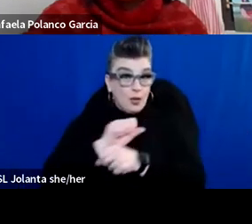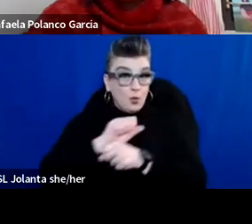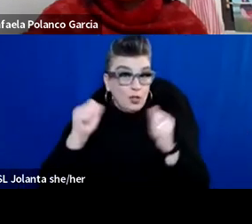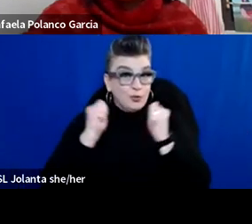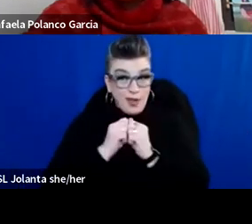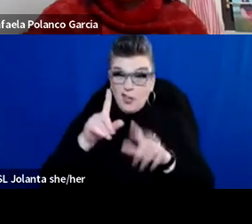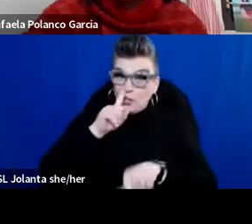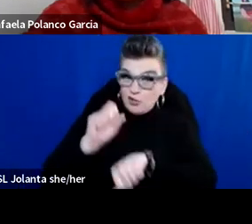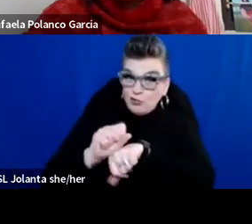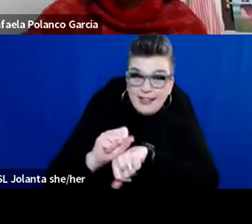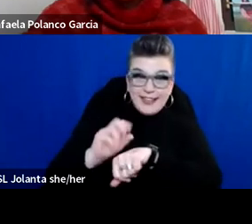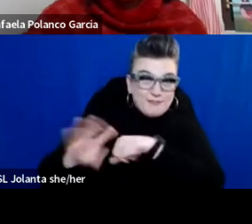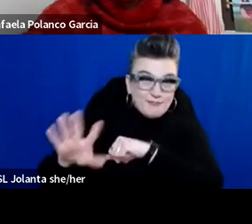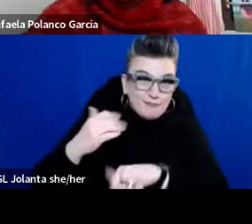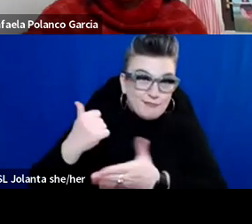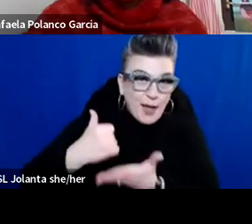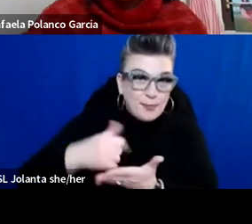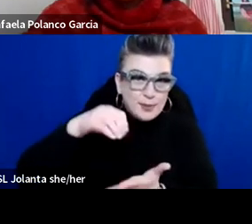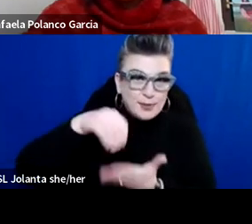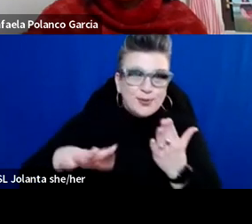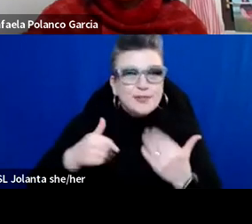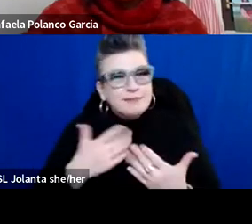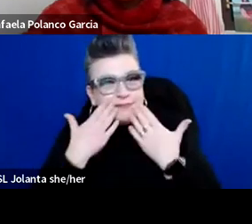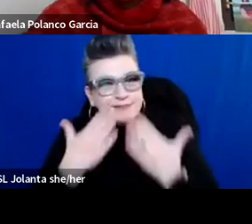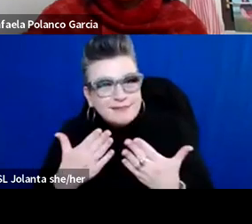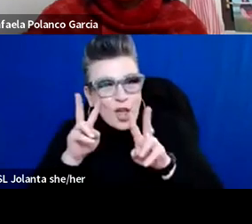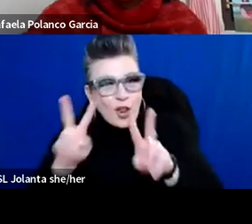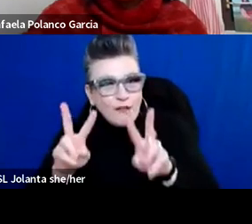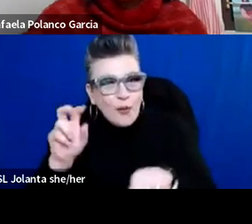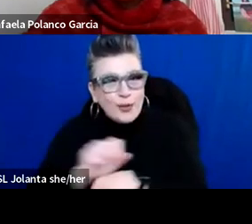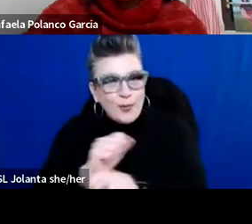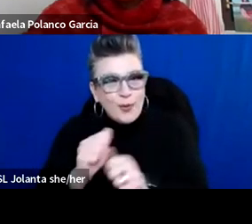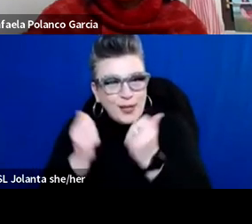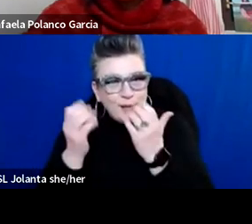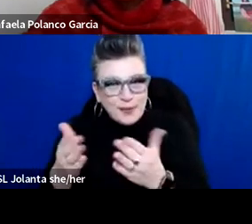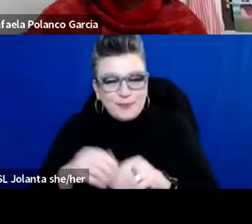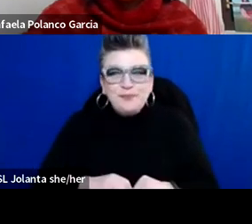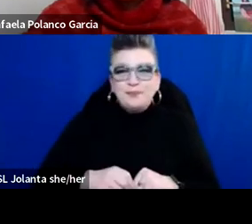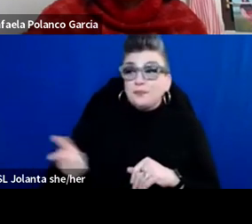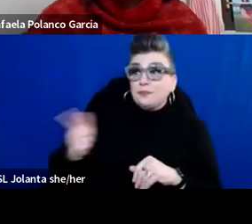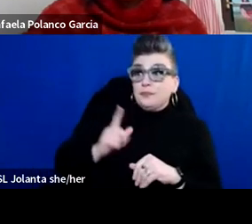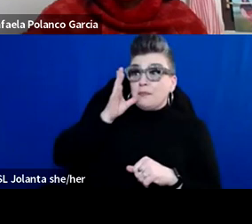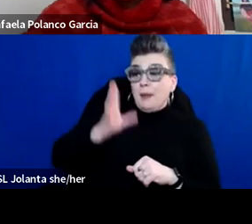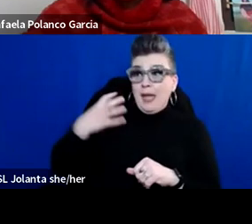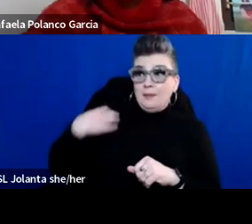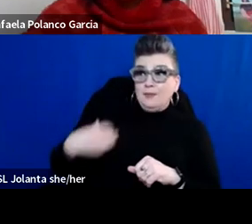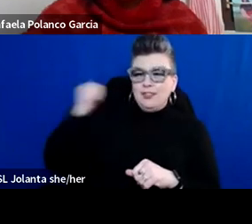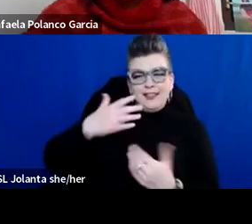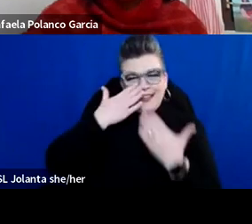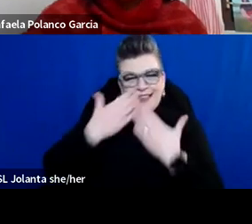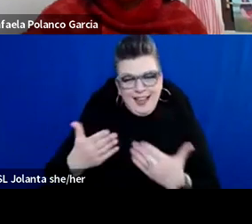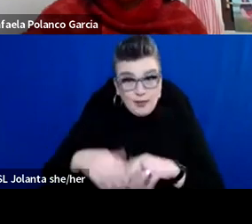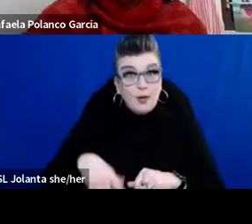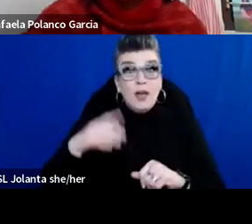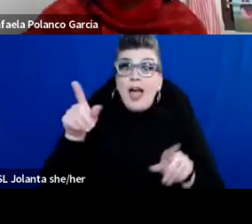so welcome and look forward to working with you thank you thank you mr o'neill as we said earlier mr carter hernandez joins dr